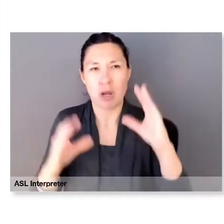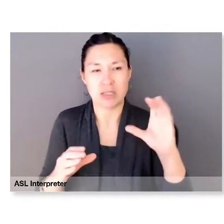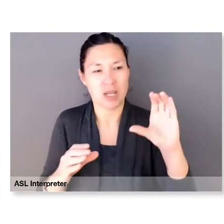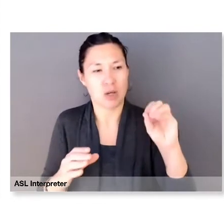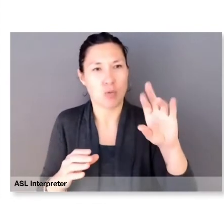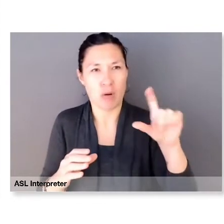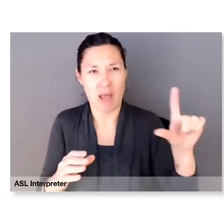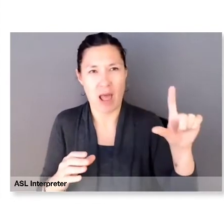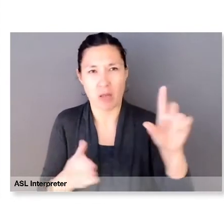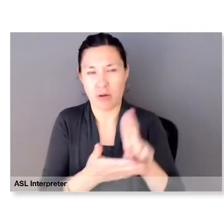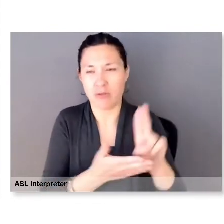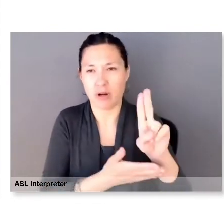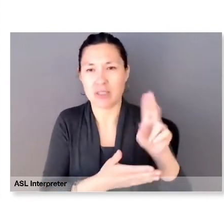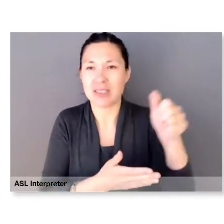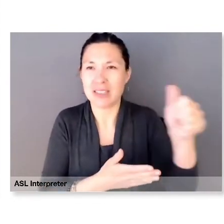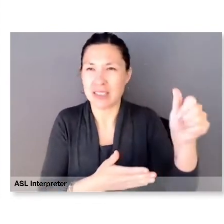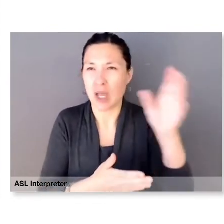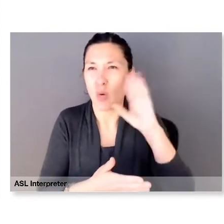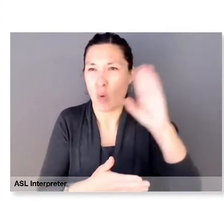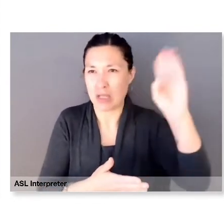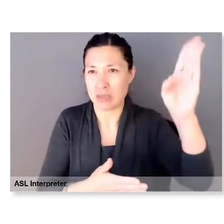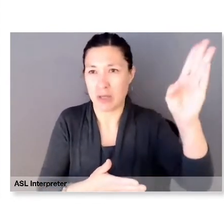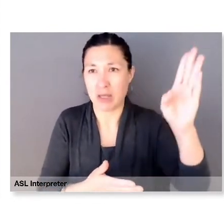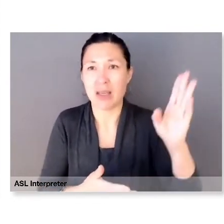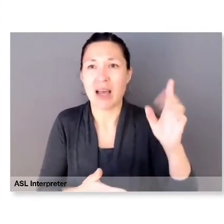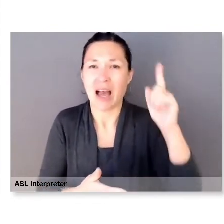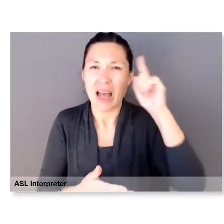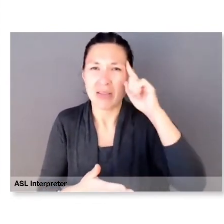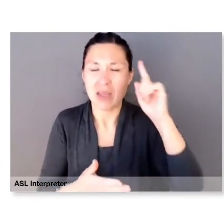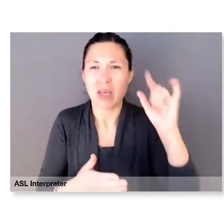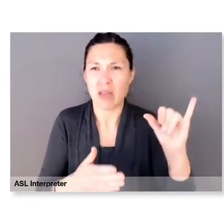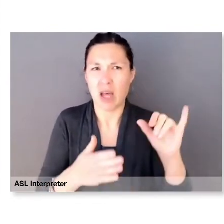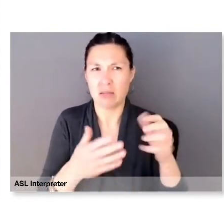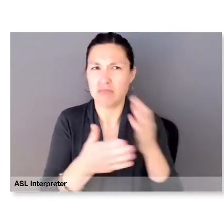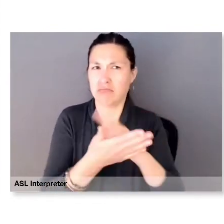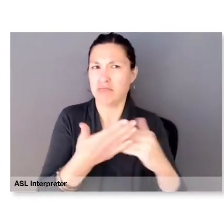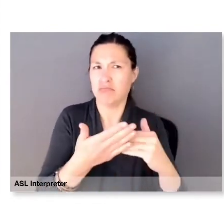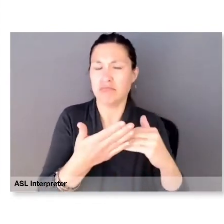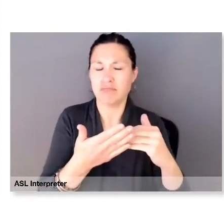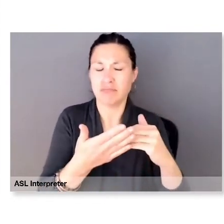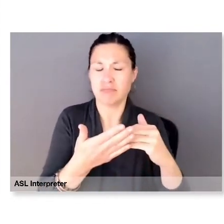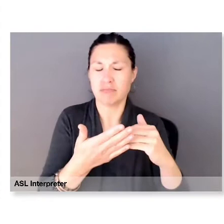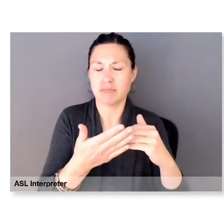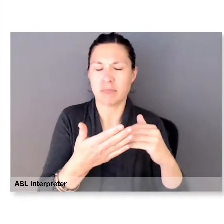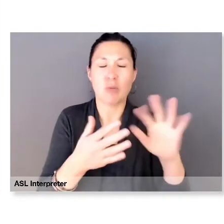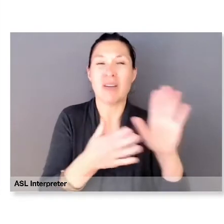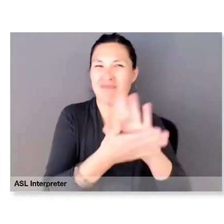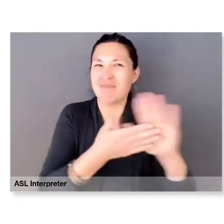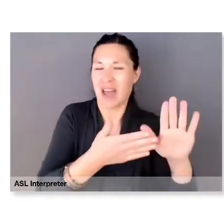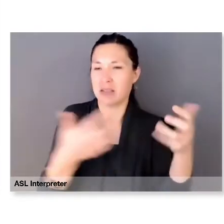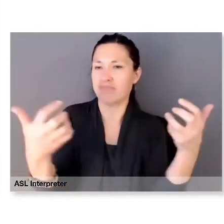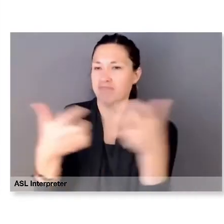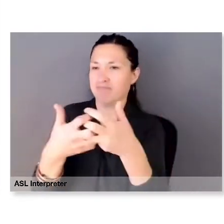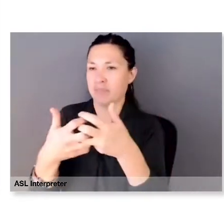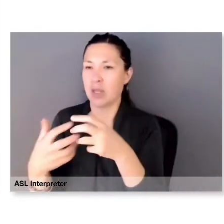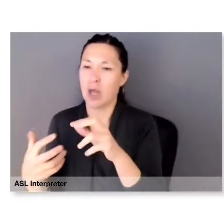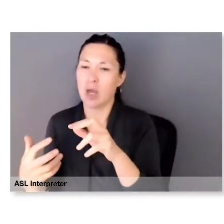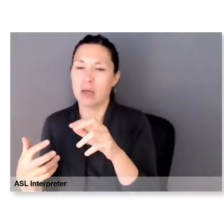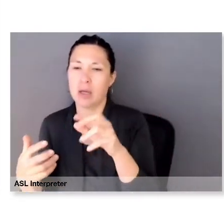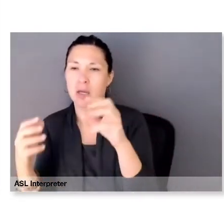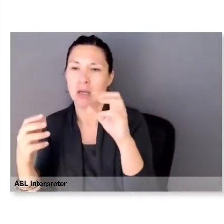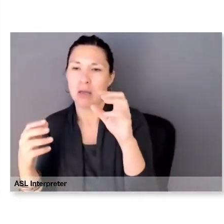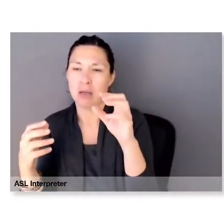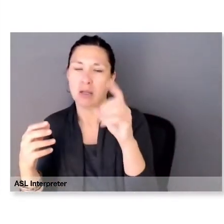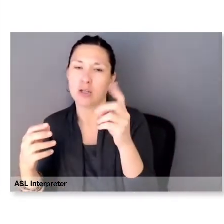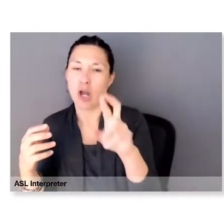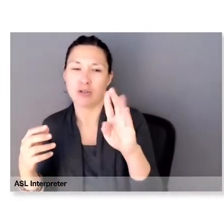just seen from Professor Ruha Benjamin, you know, because he's looking, in some sense, under the hood, but at the